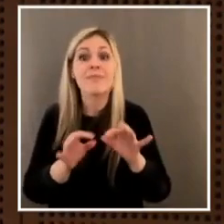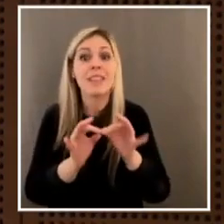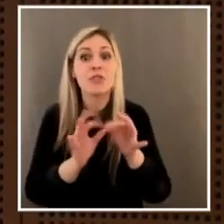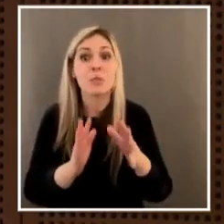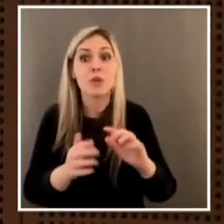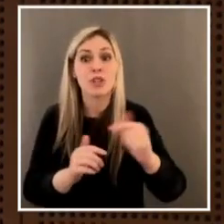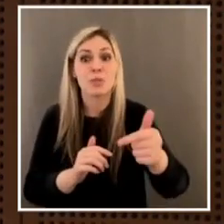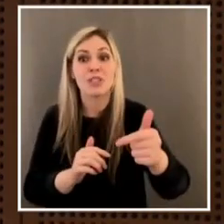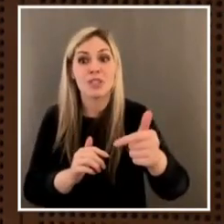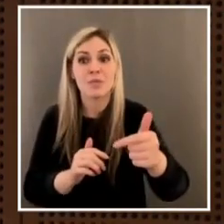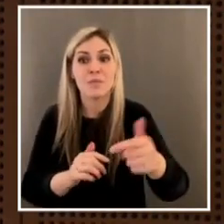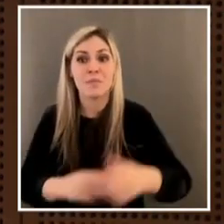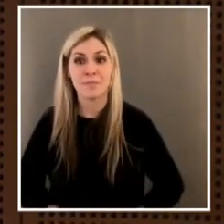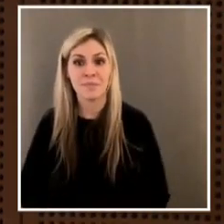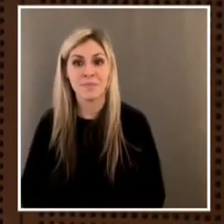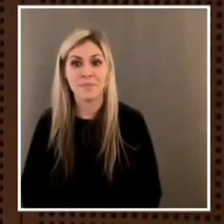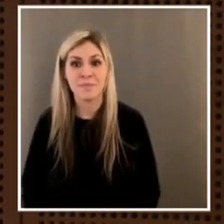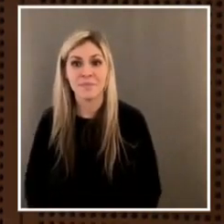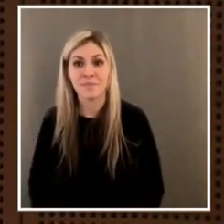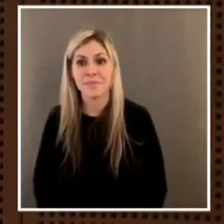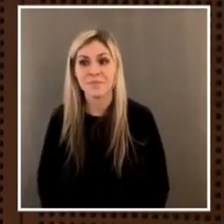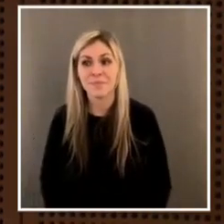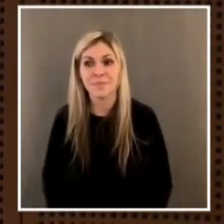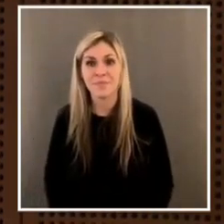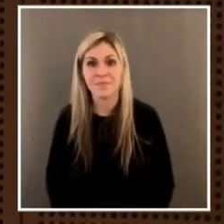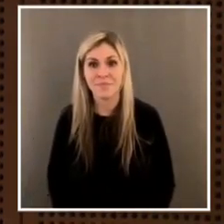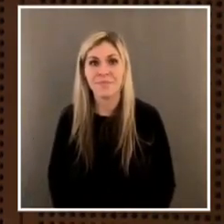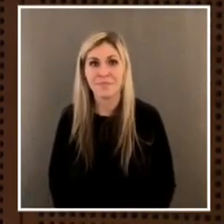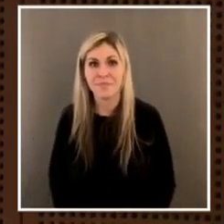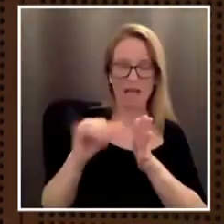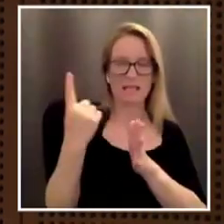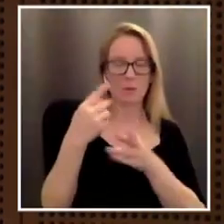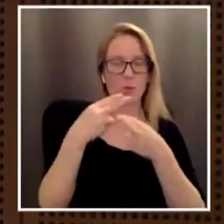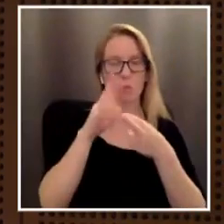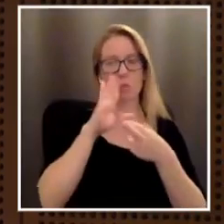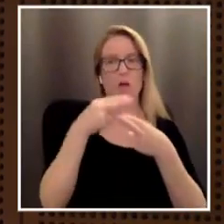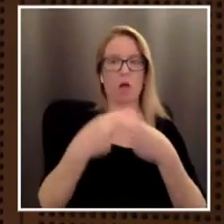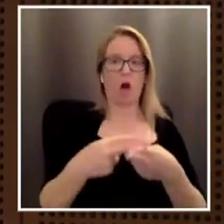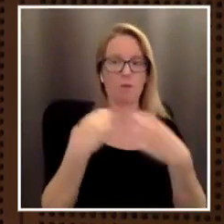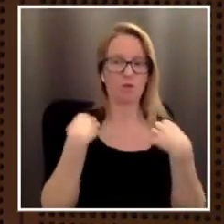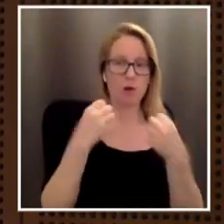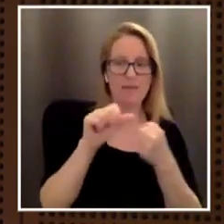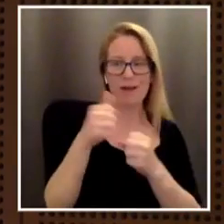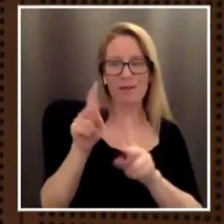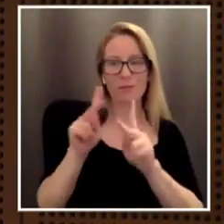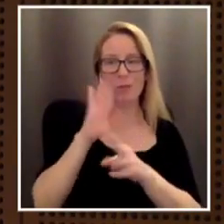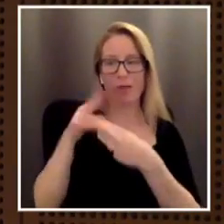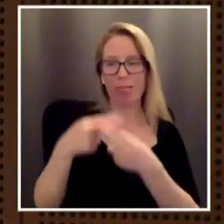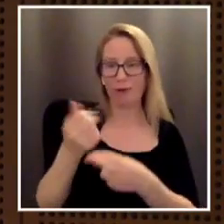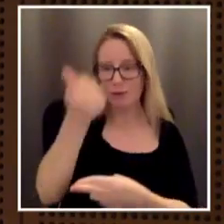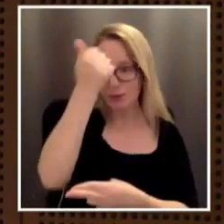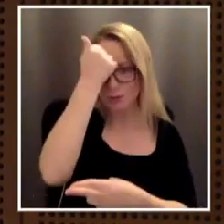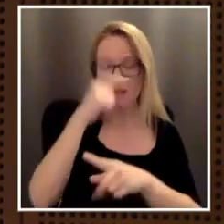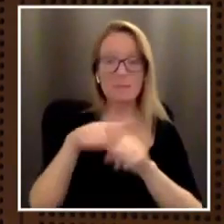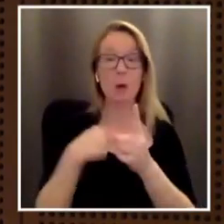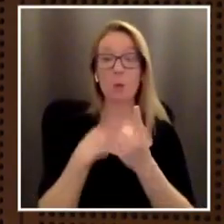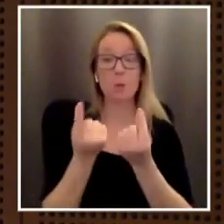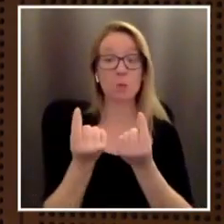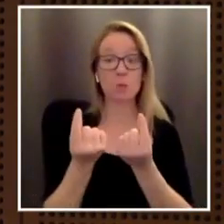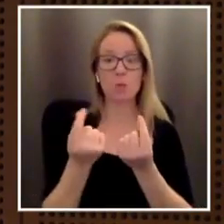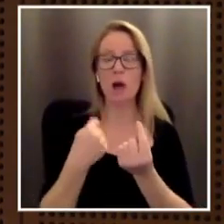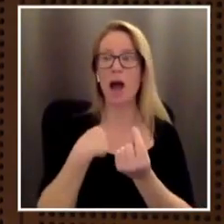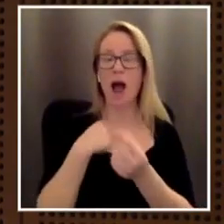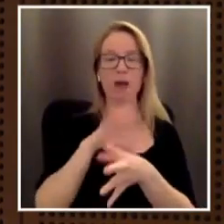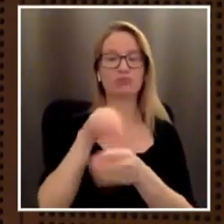We did that production, and then I did something. Some would call it brave, some would call it stupid. I went on part of a